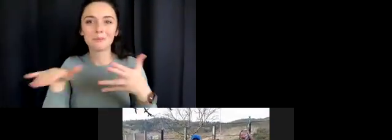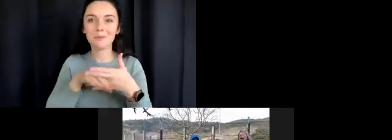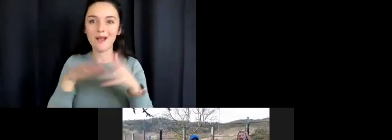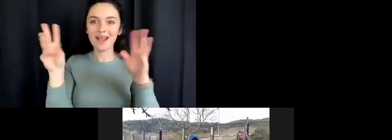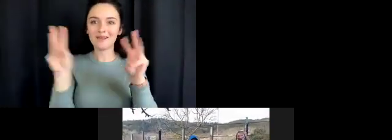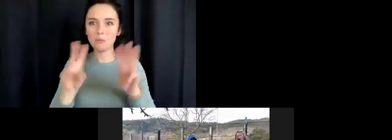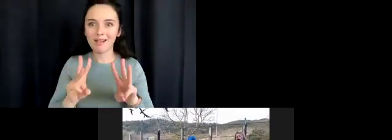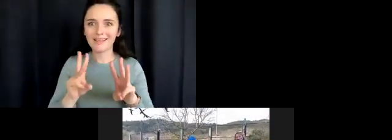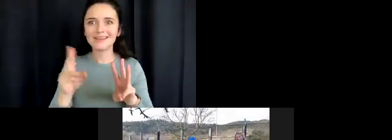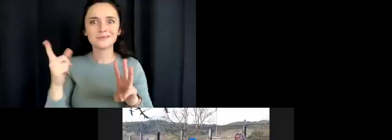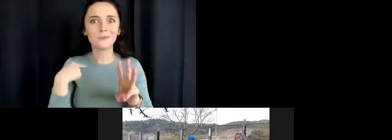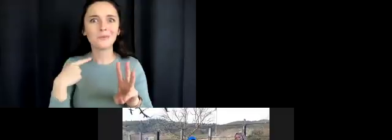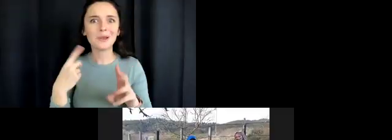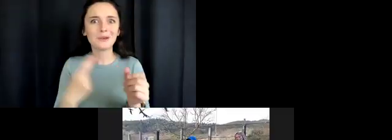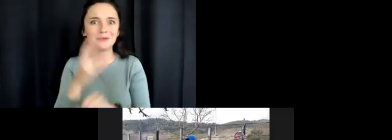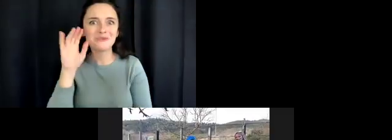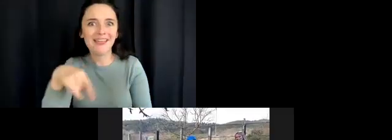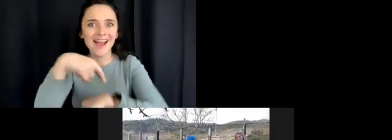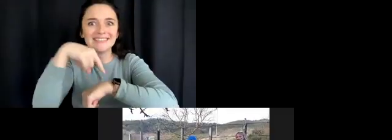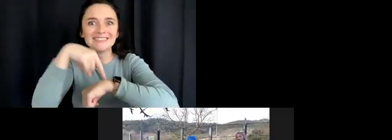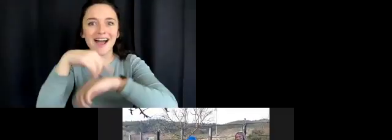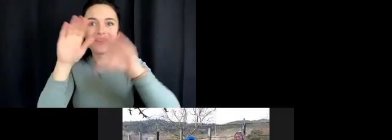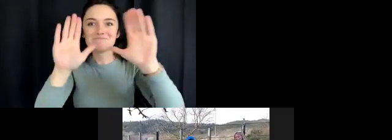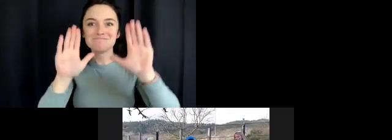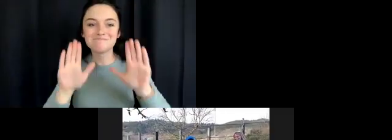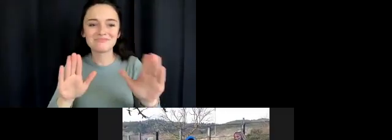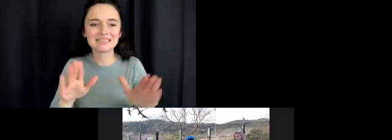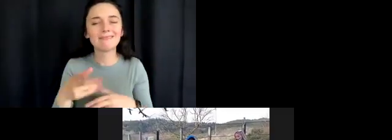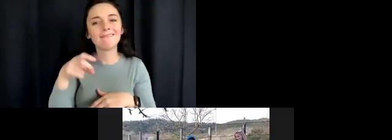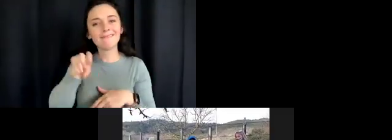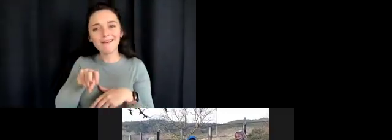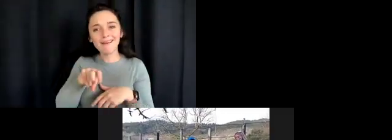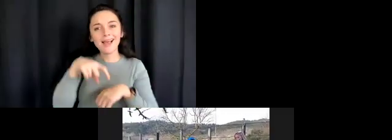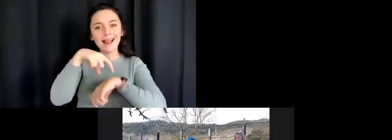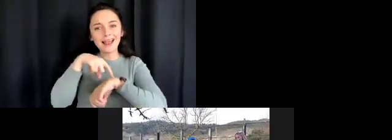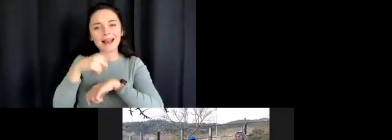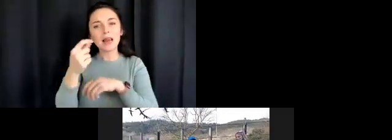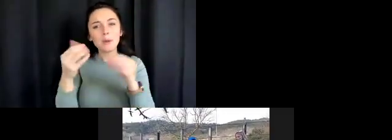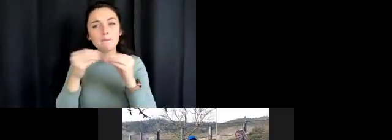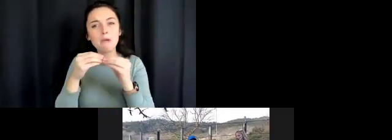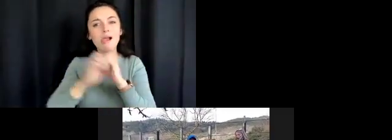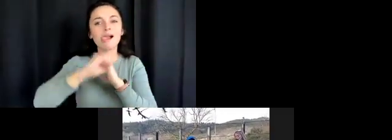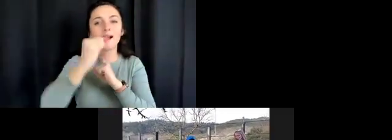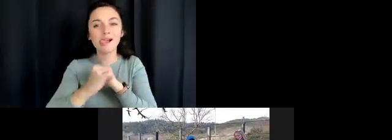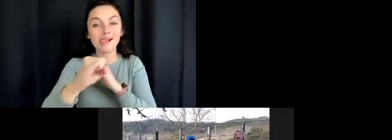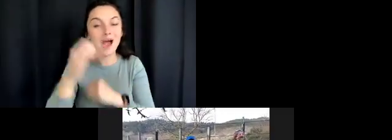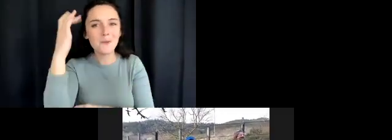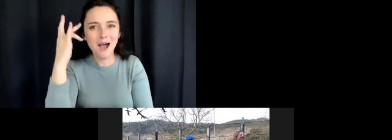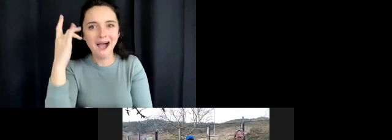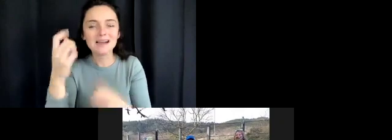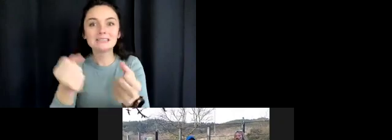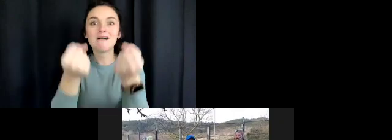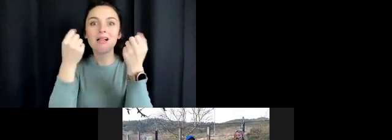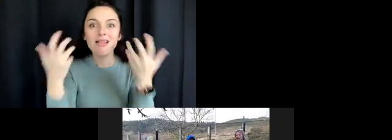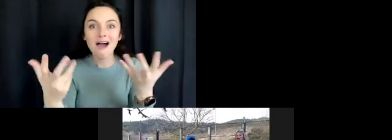that. Sit tight because it's going to be a little bit longer than normal because there's so much to see here and we didn't want you to miss out.